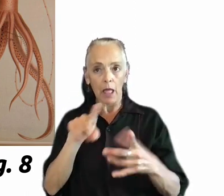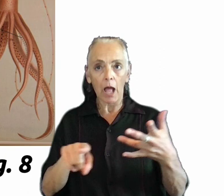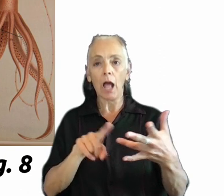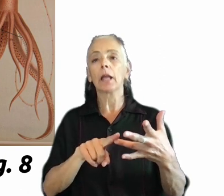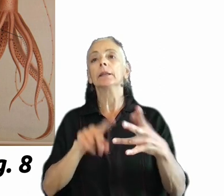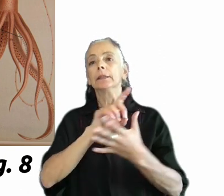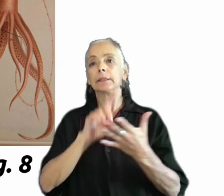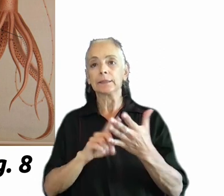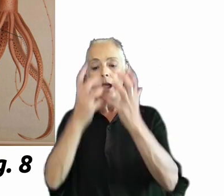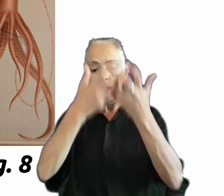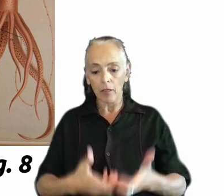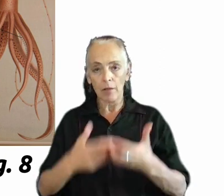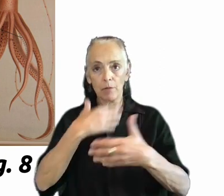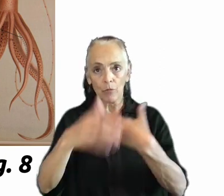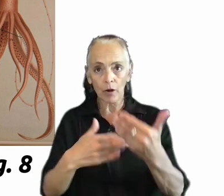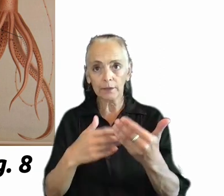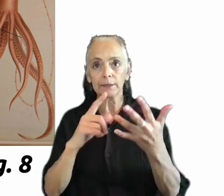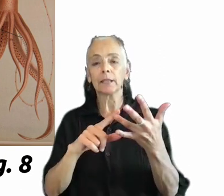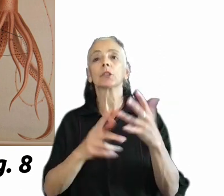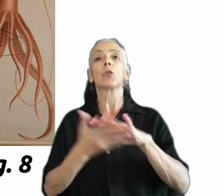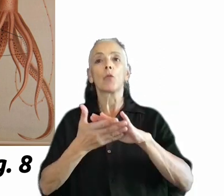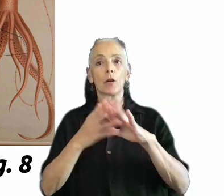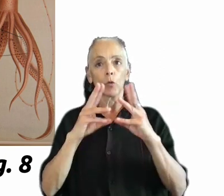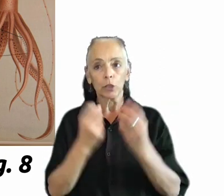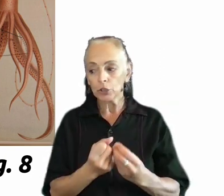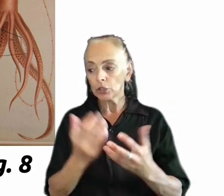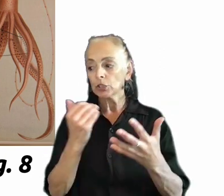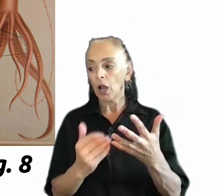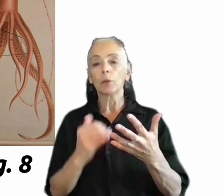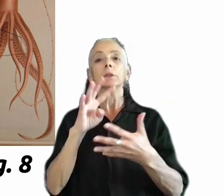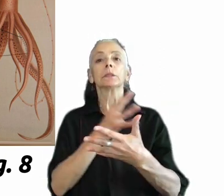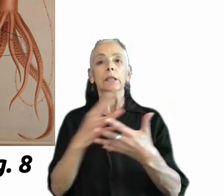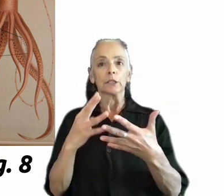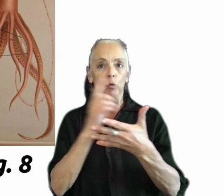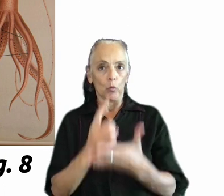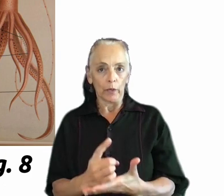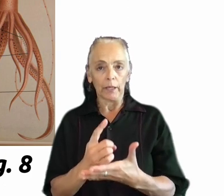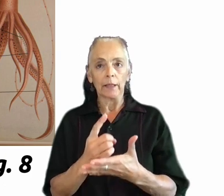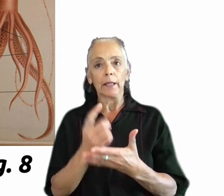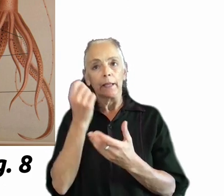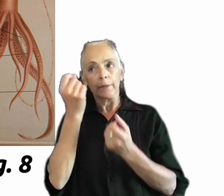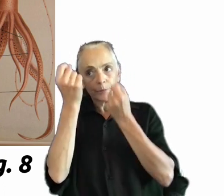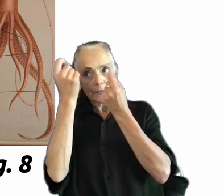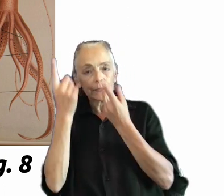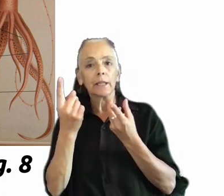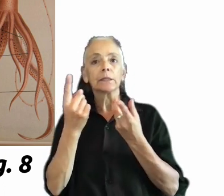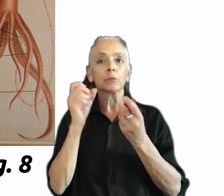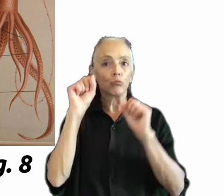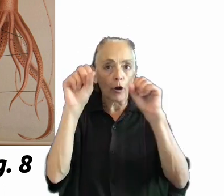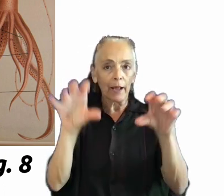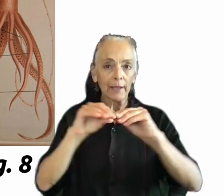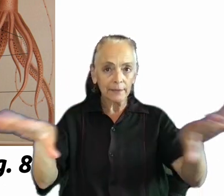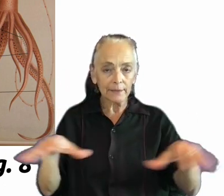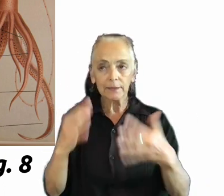design your alignment process run workshops schedule weekly insights broadcasts recommend what to